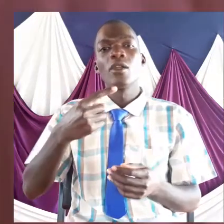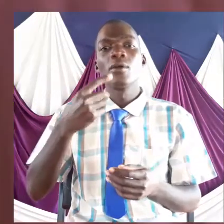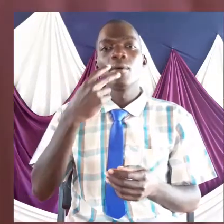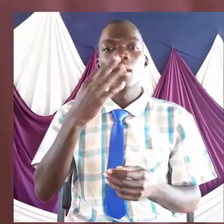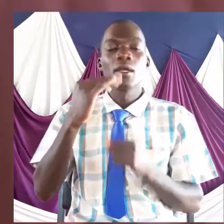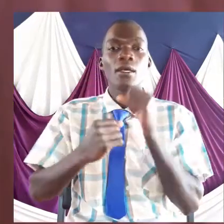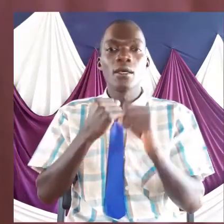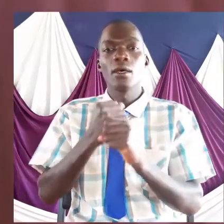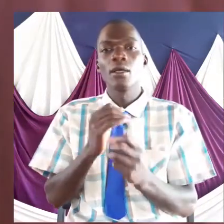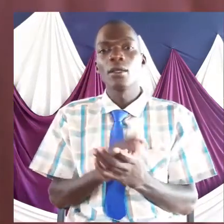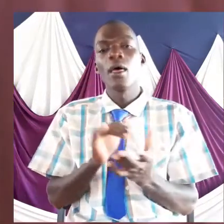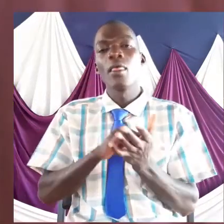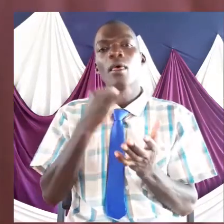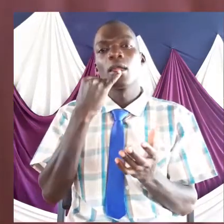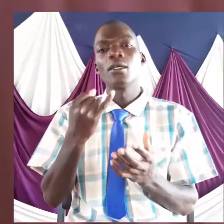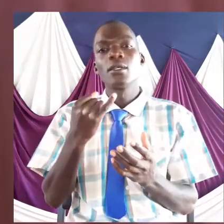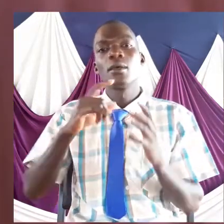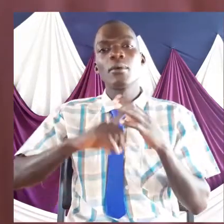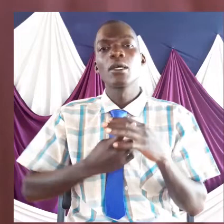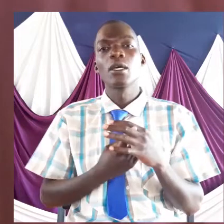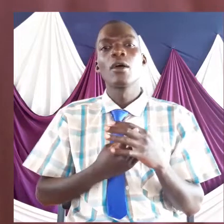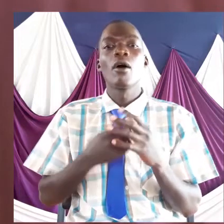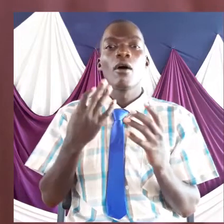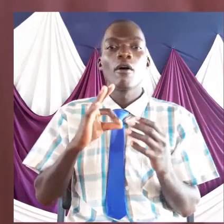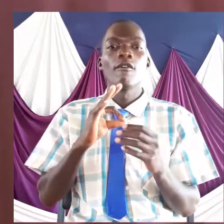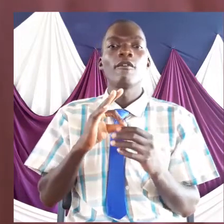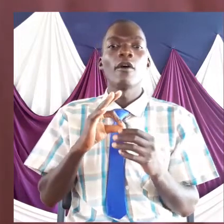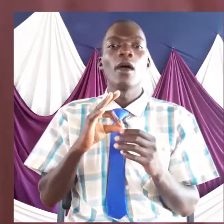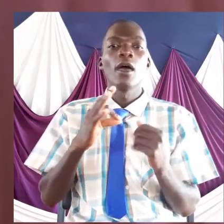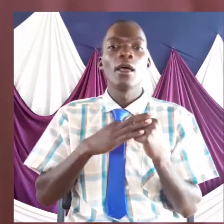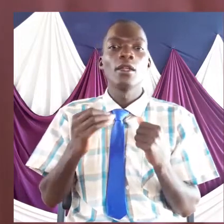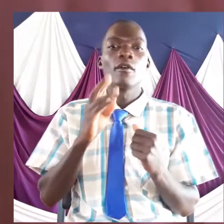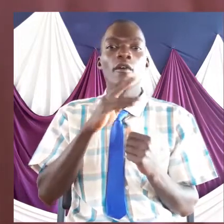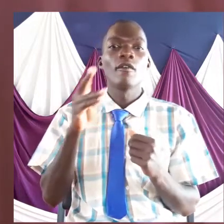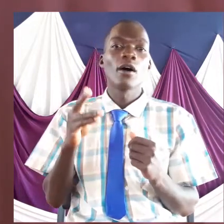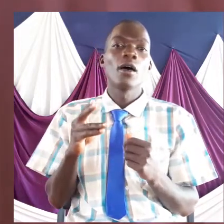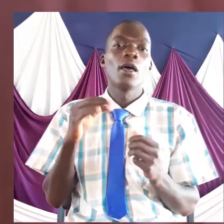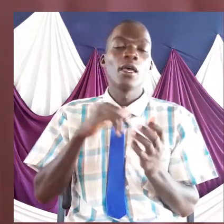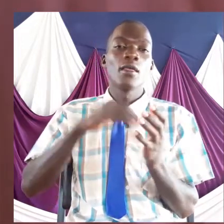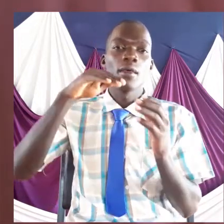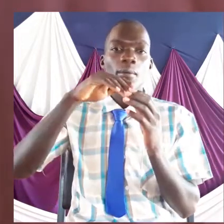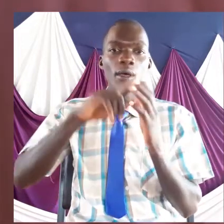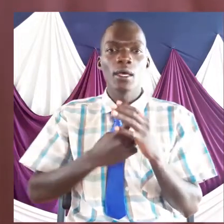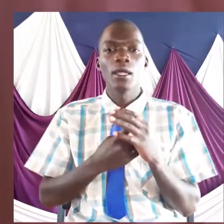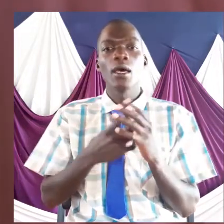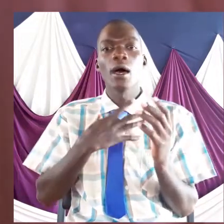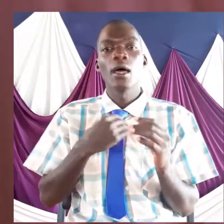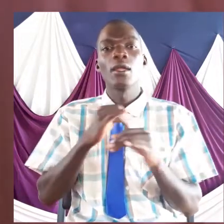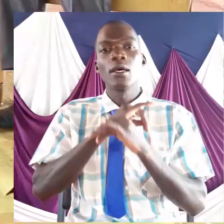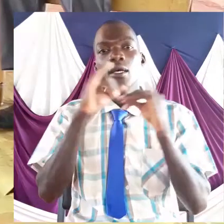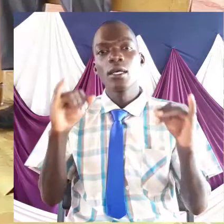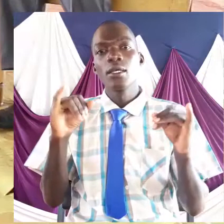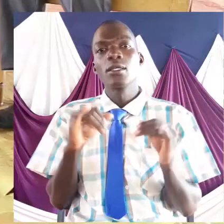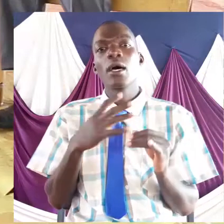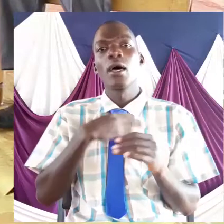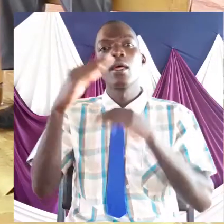years, that is the beginning of 1844, that is now the beginning of the cleansing